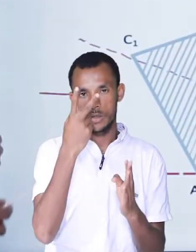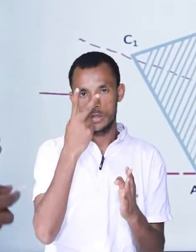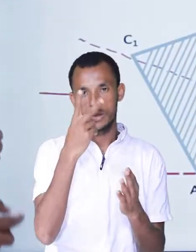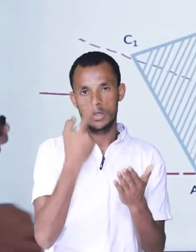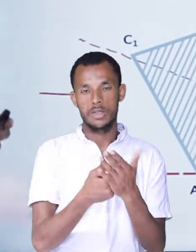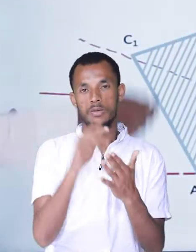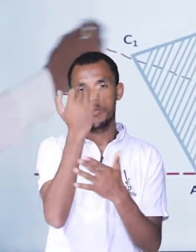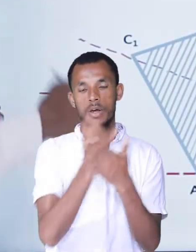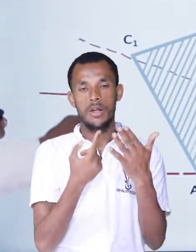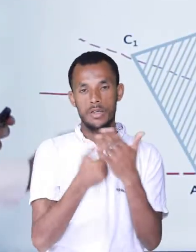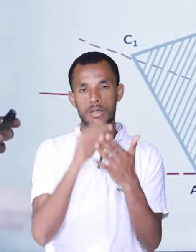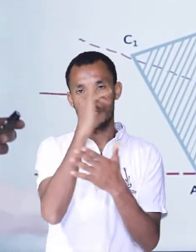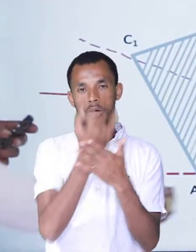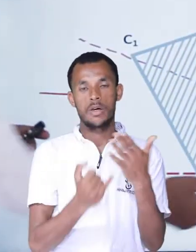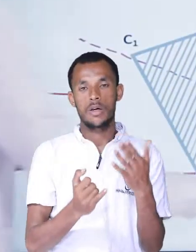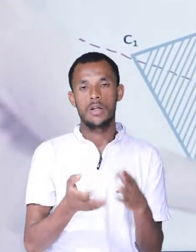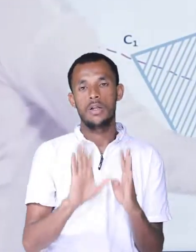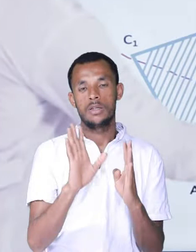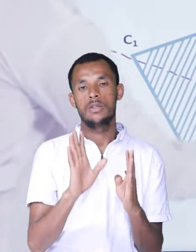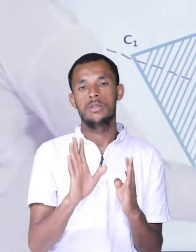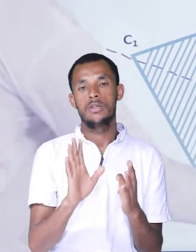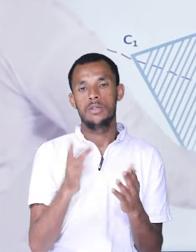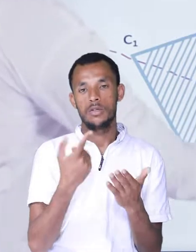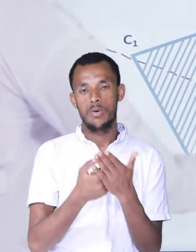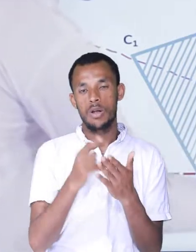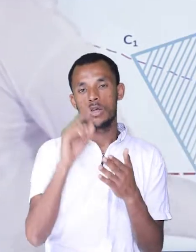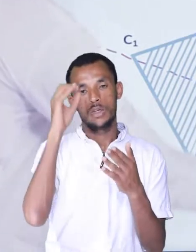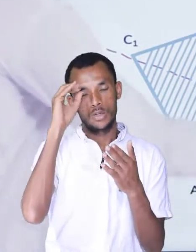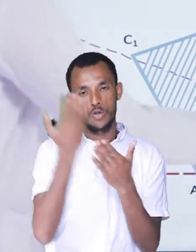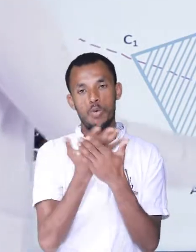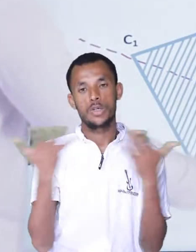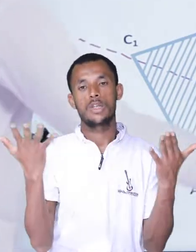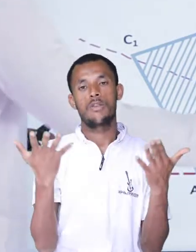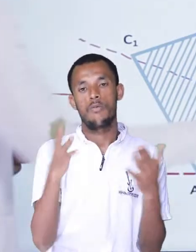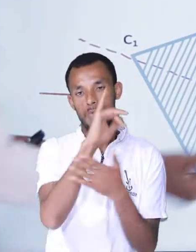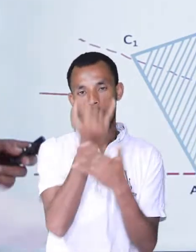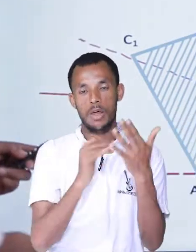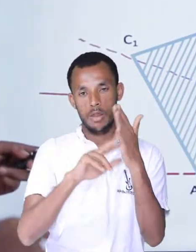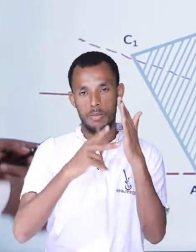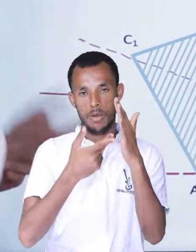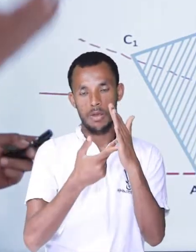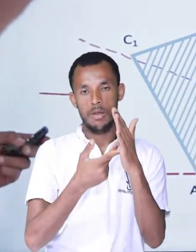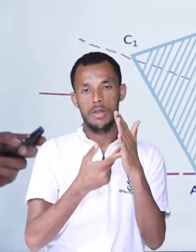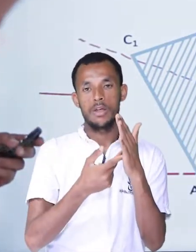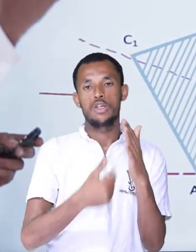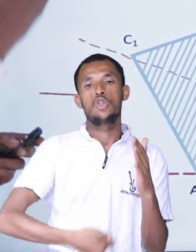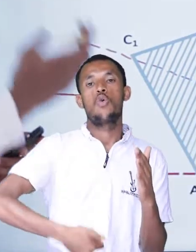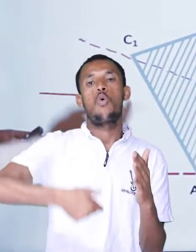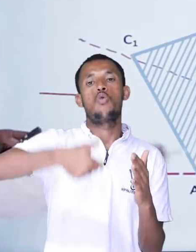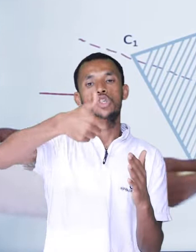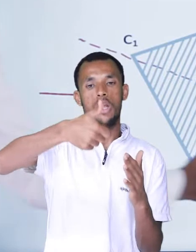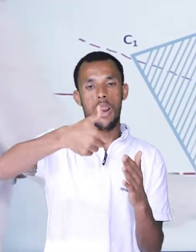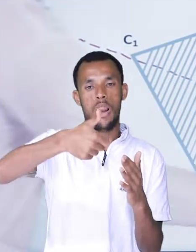figure. In this figure, let's see, this one is the object figure. The object figure means this one is the original